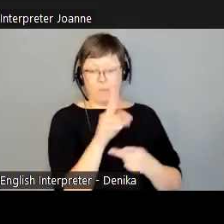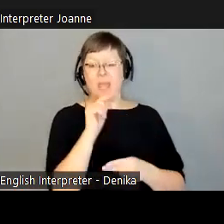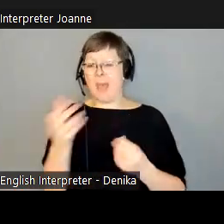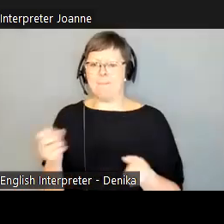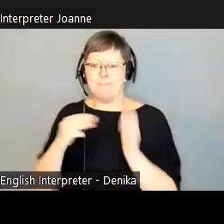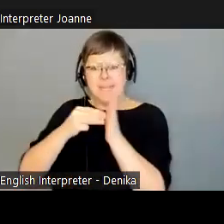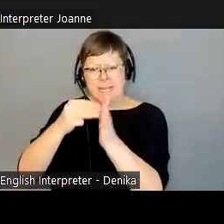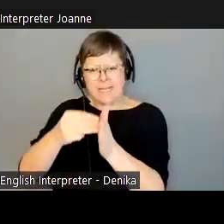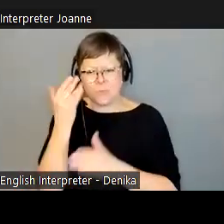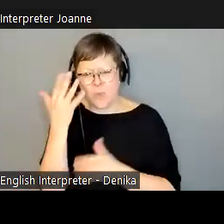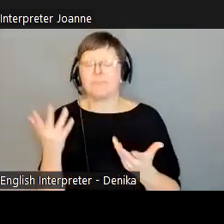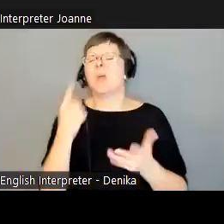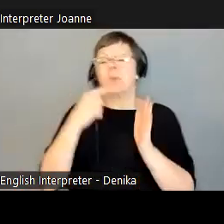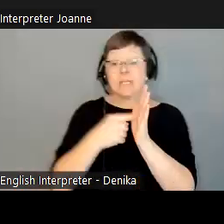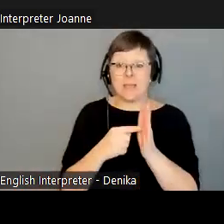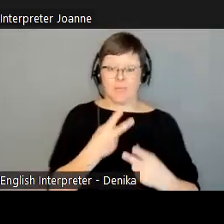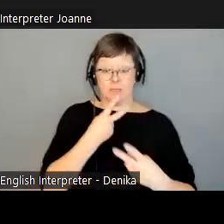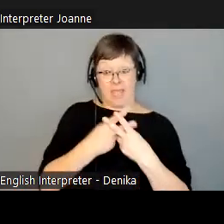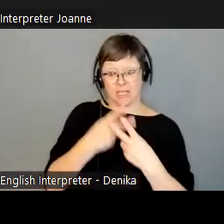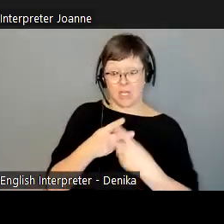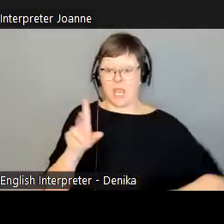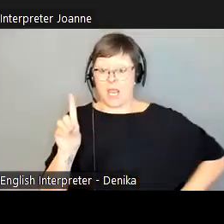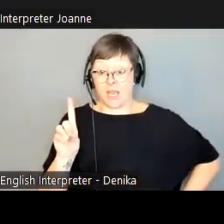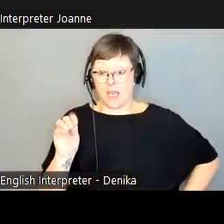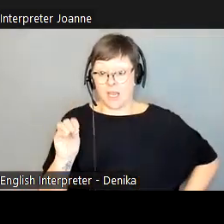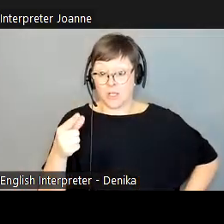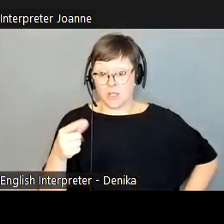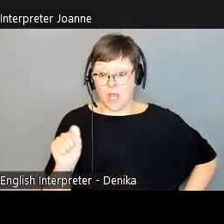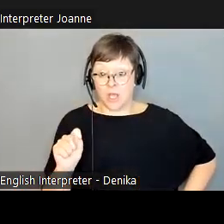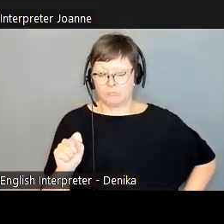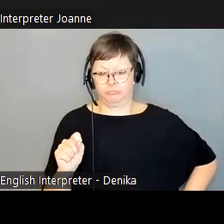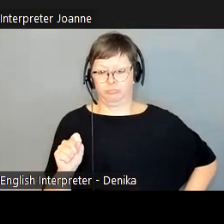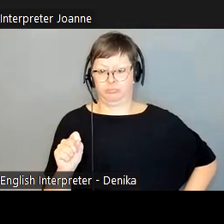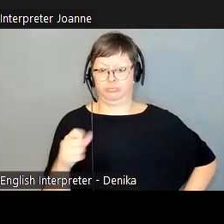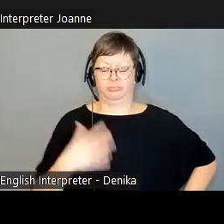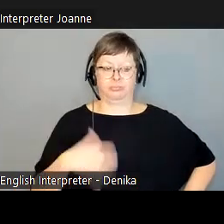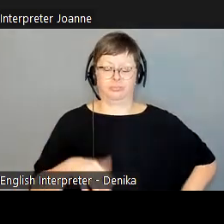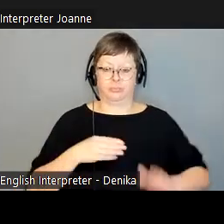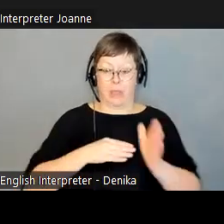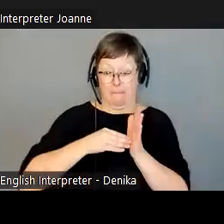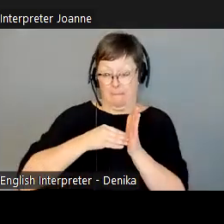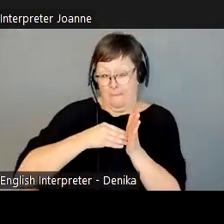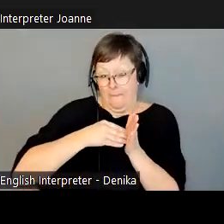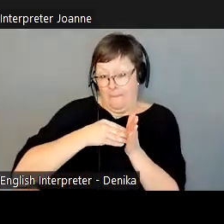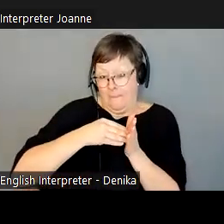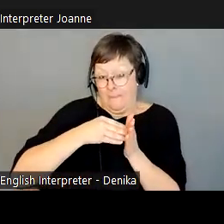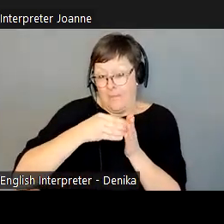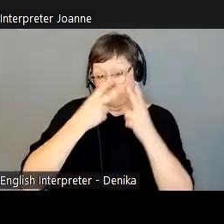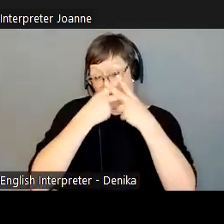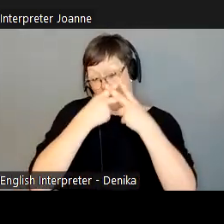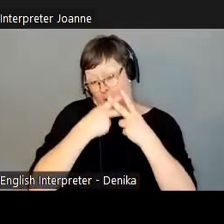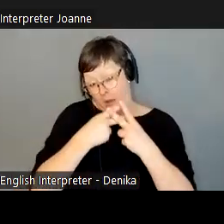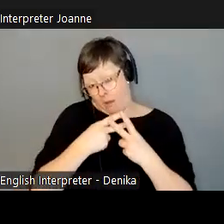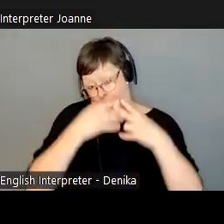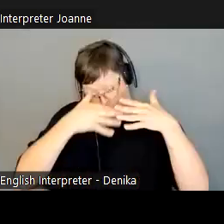for the hashtag dogs, you would find millions of you know, hashtags about dogs. So if